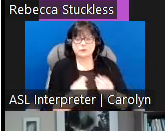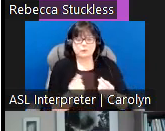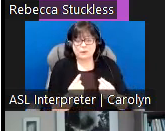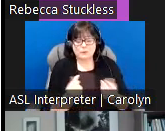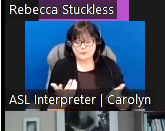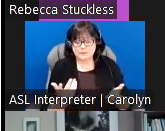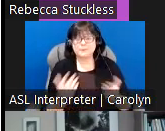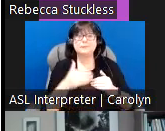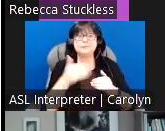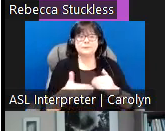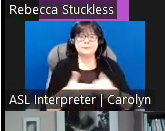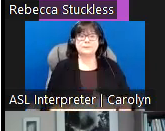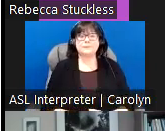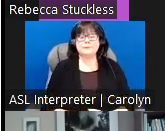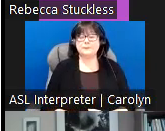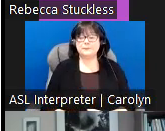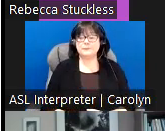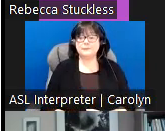slide.